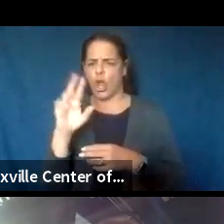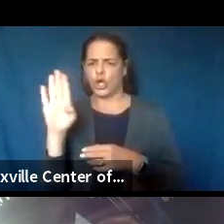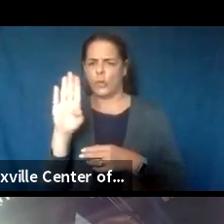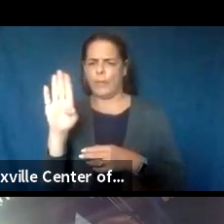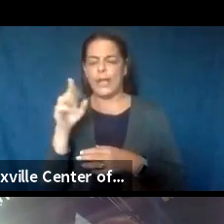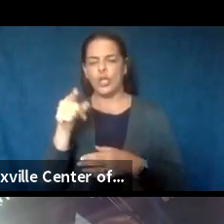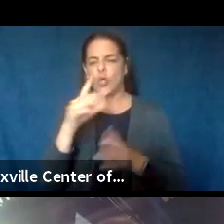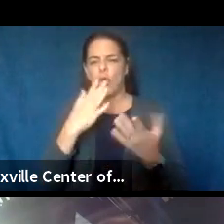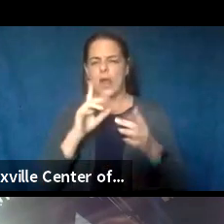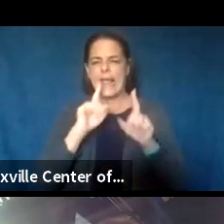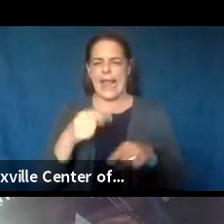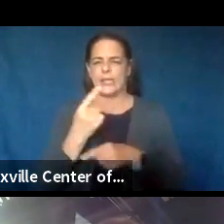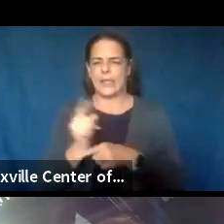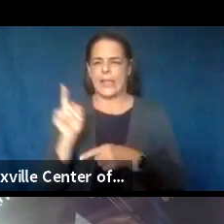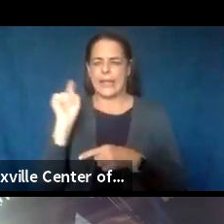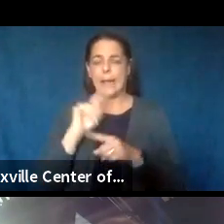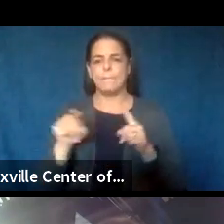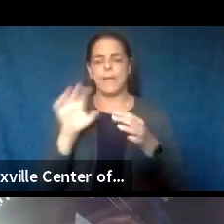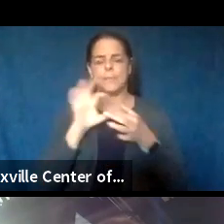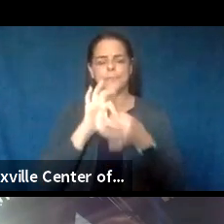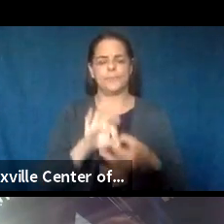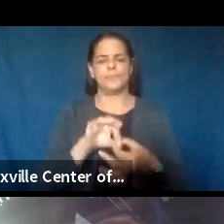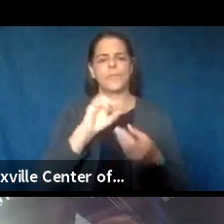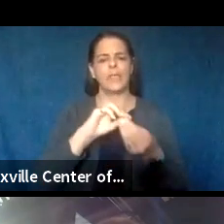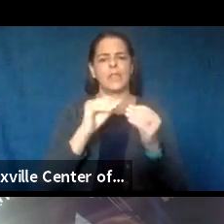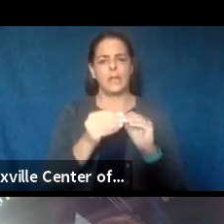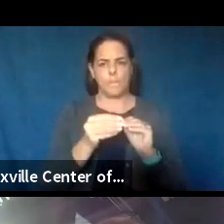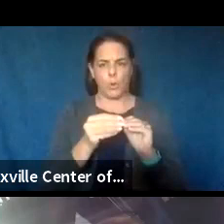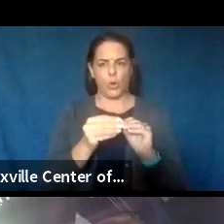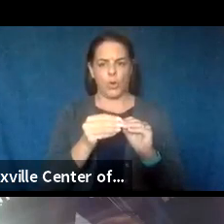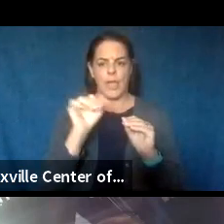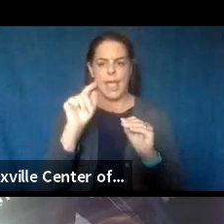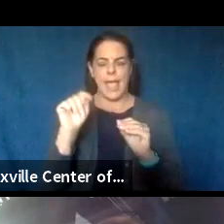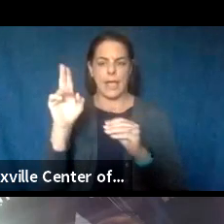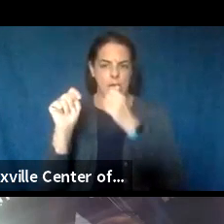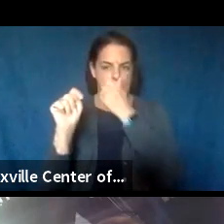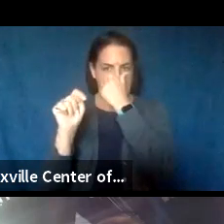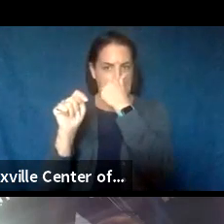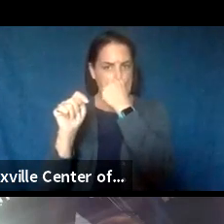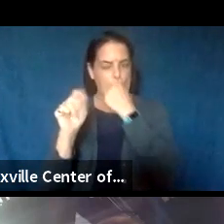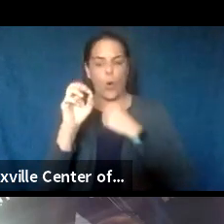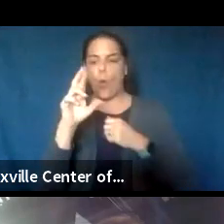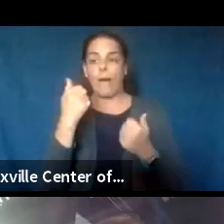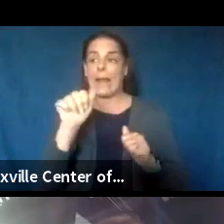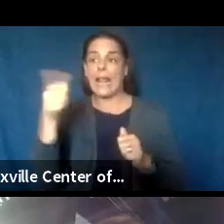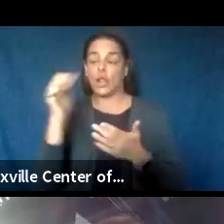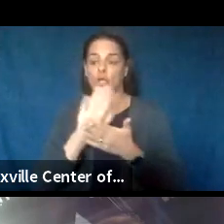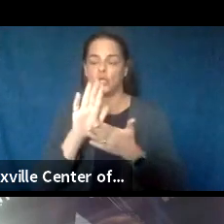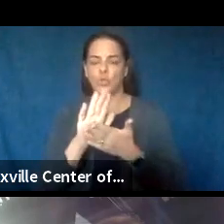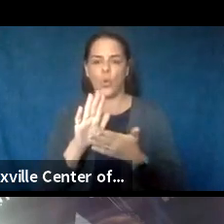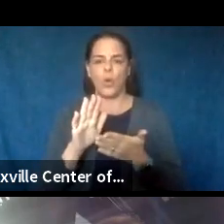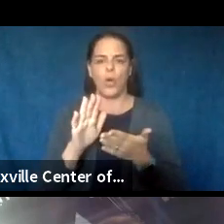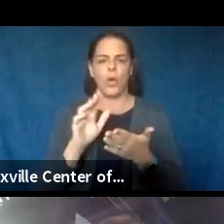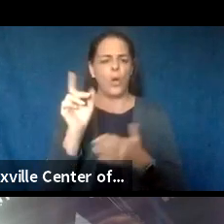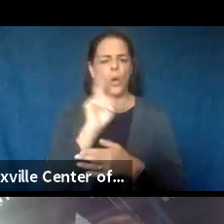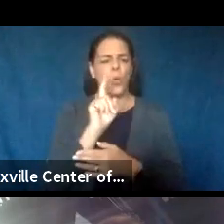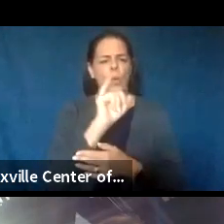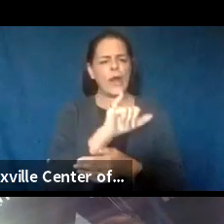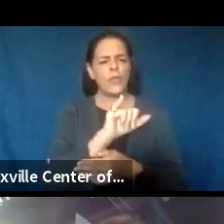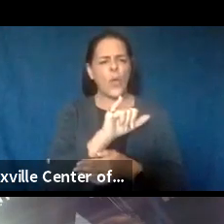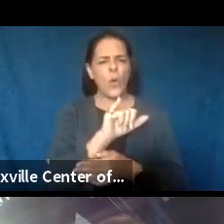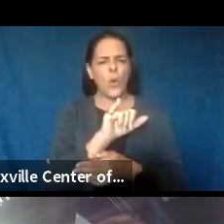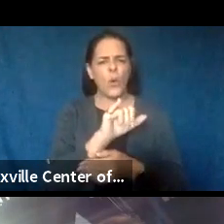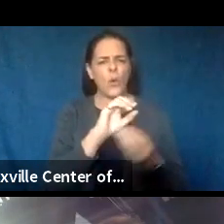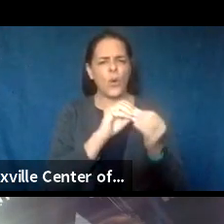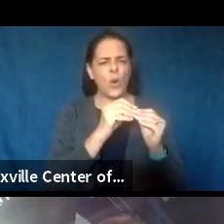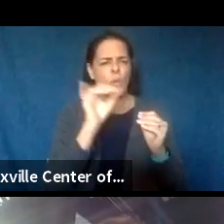week, but pertaining to the numbers at UT or any other schools, where do those go? Like into